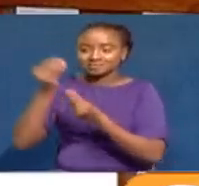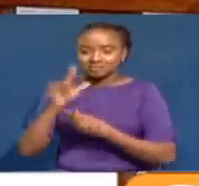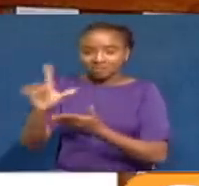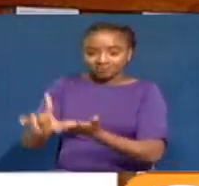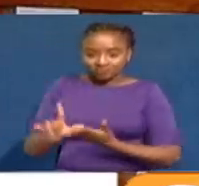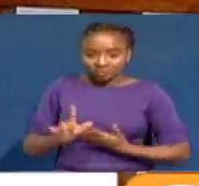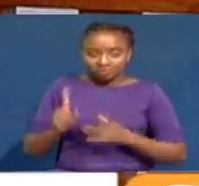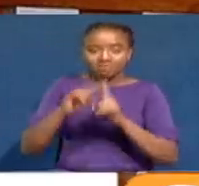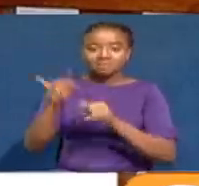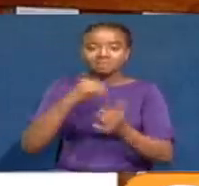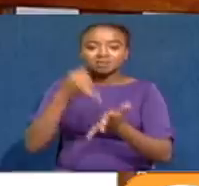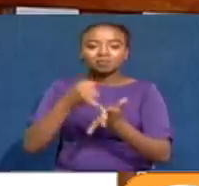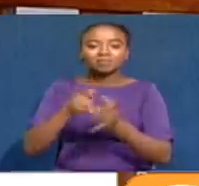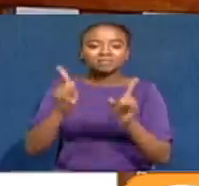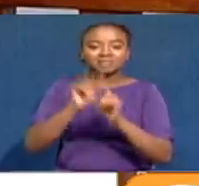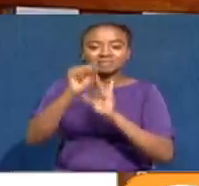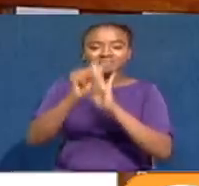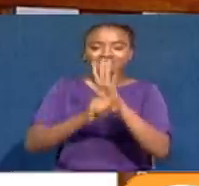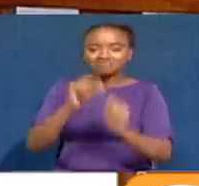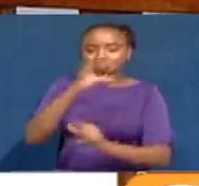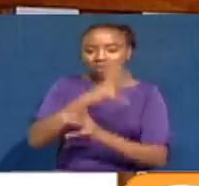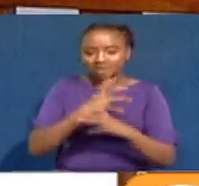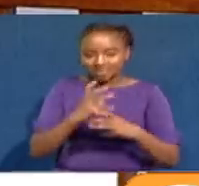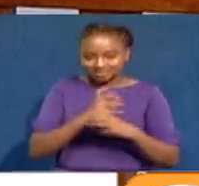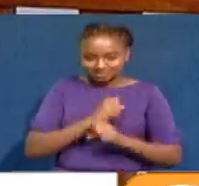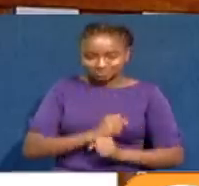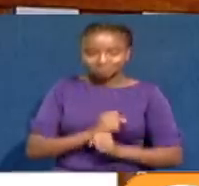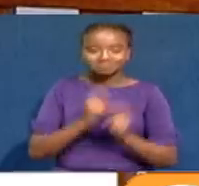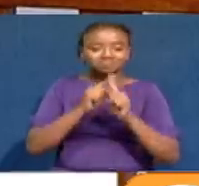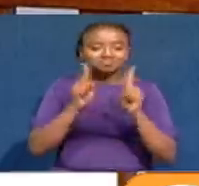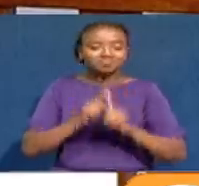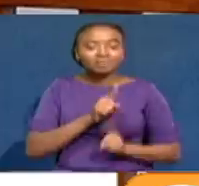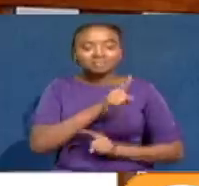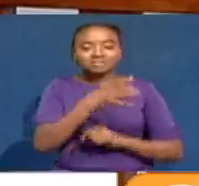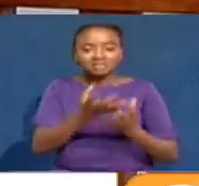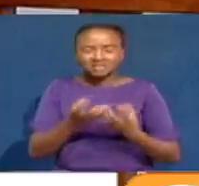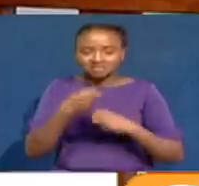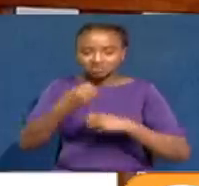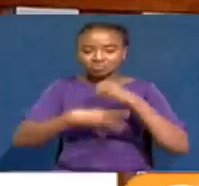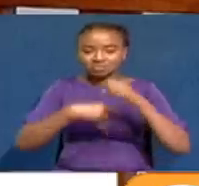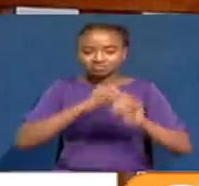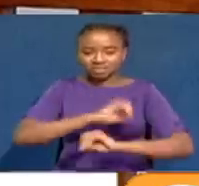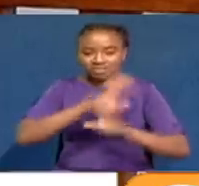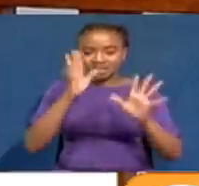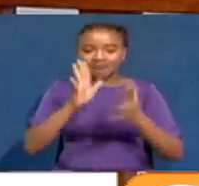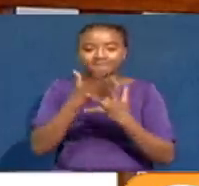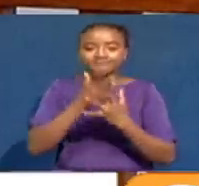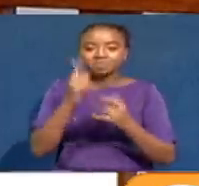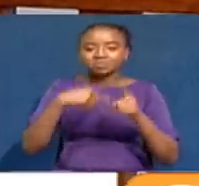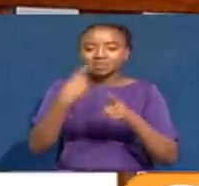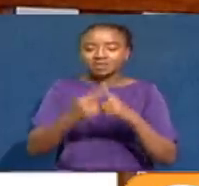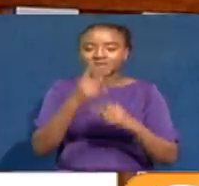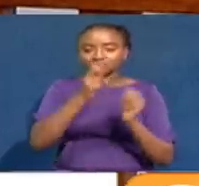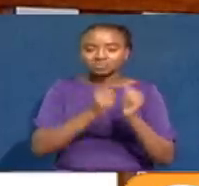organizations he was talking about. He knows very well. But what you need, he needs to explain to Kenyans. Between